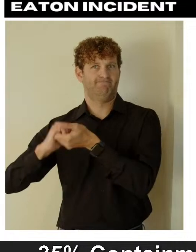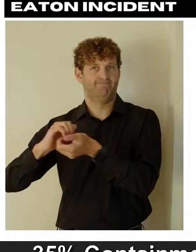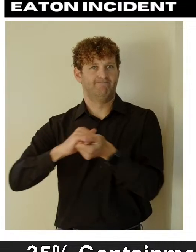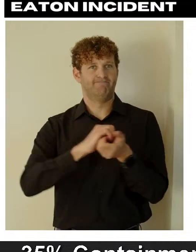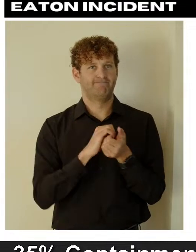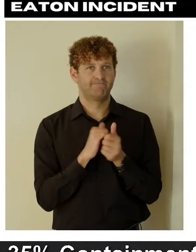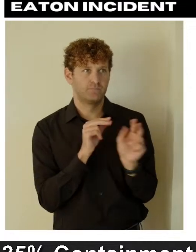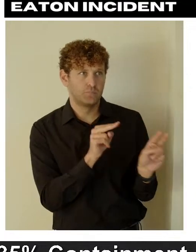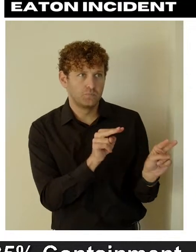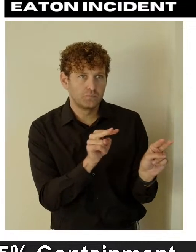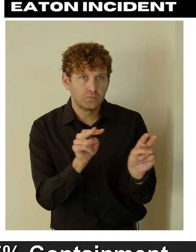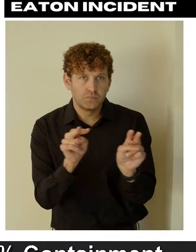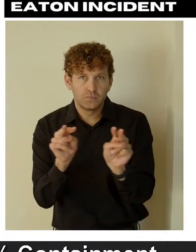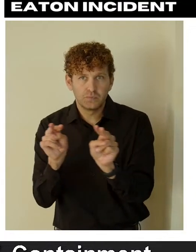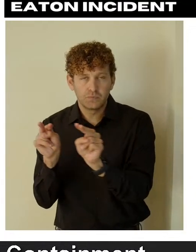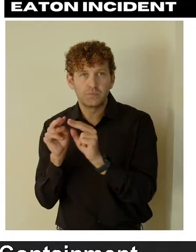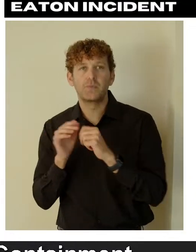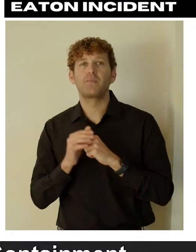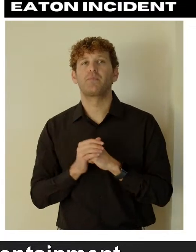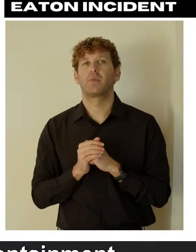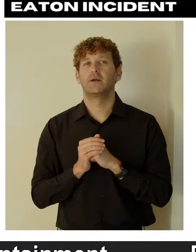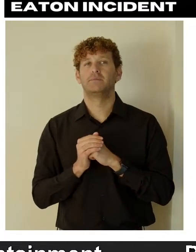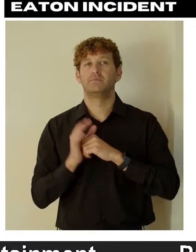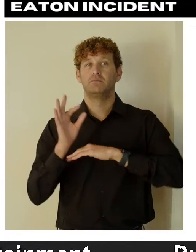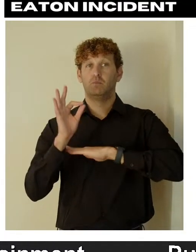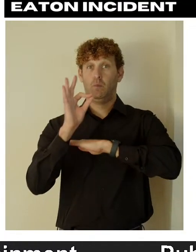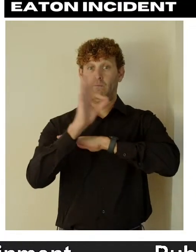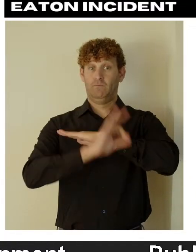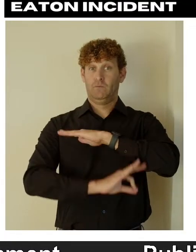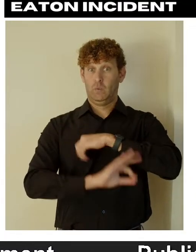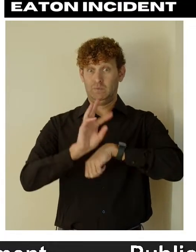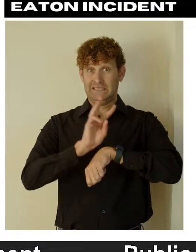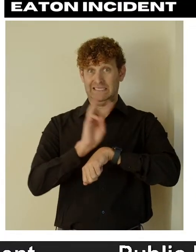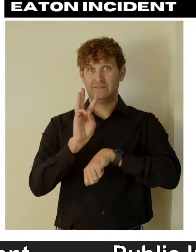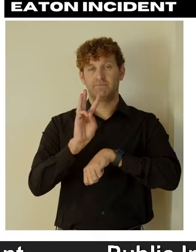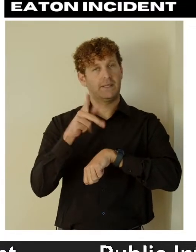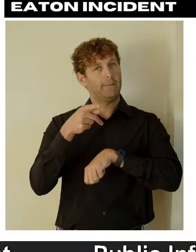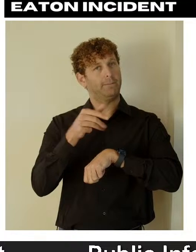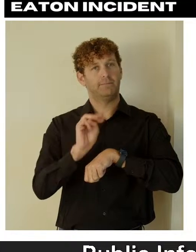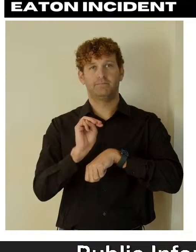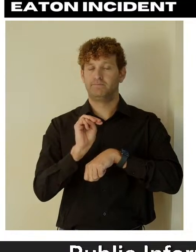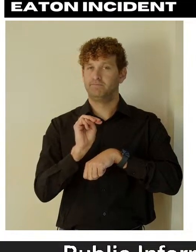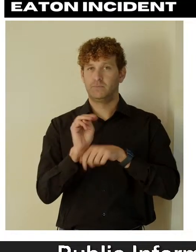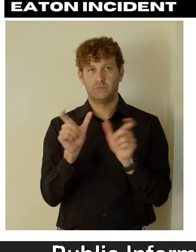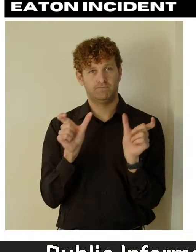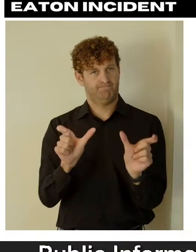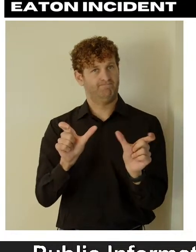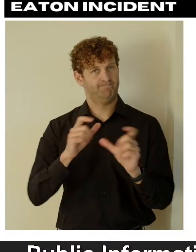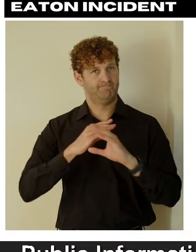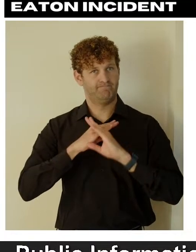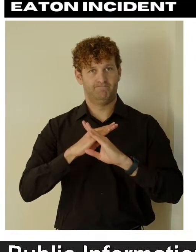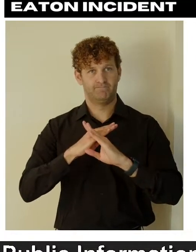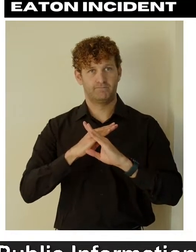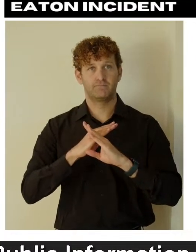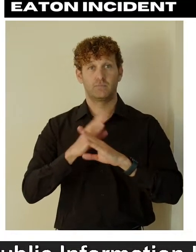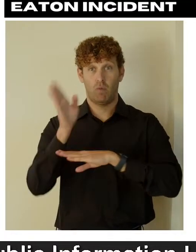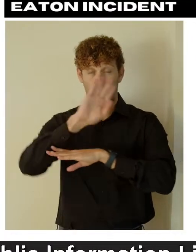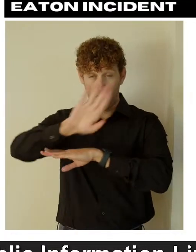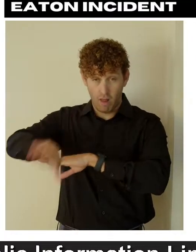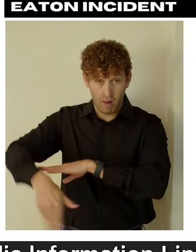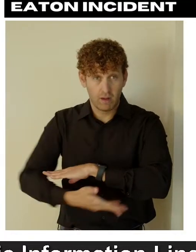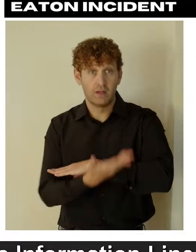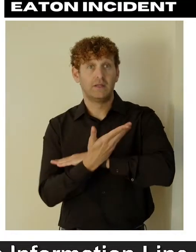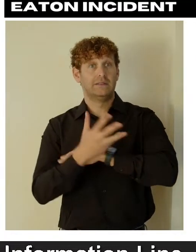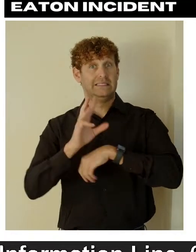The 6 p.m. curfew is still in place, 6 p.m. to 6 a.m. We ask that people not be